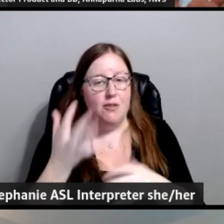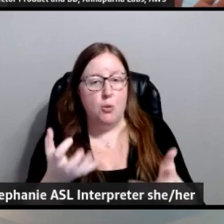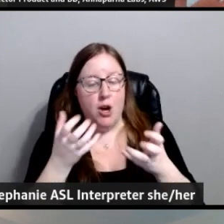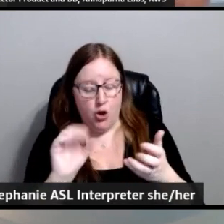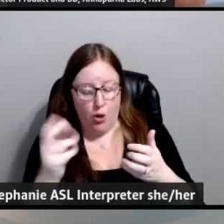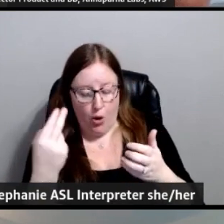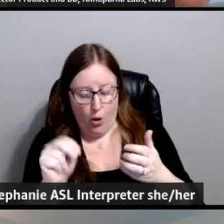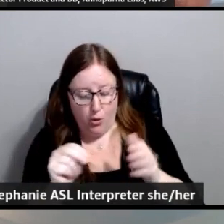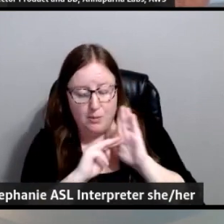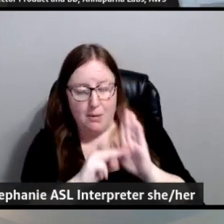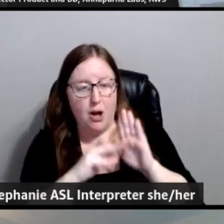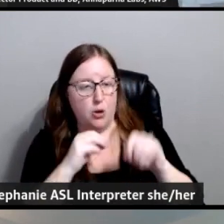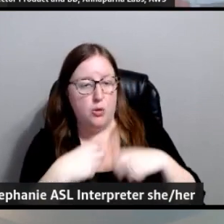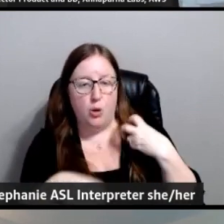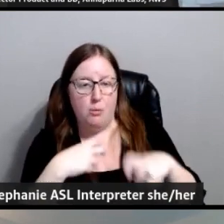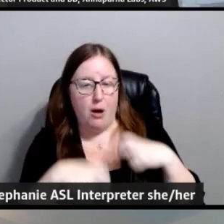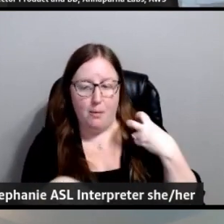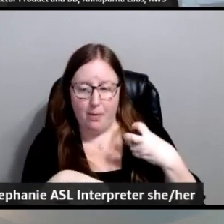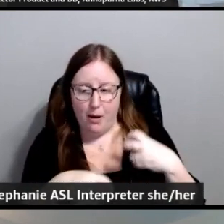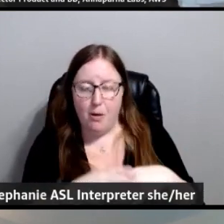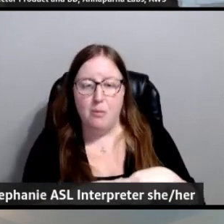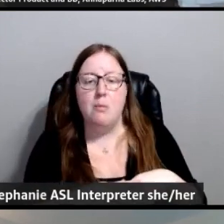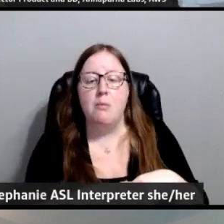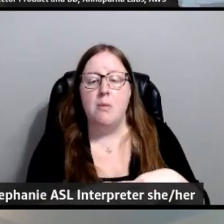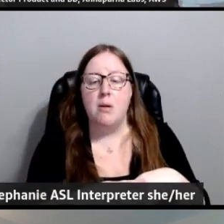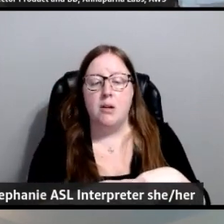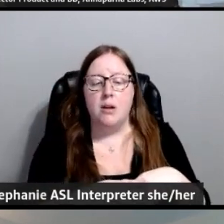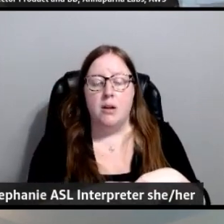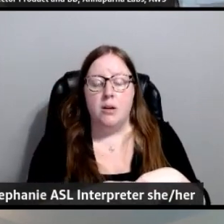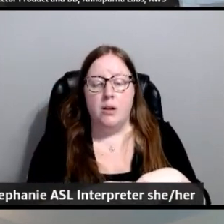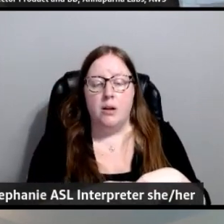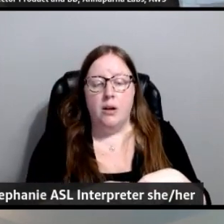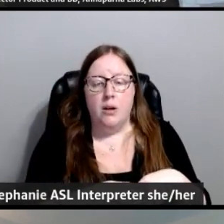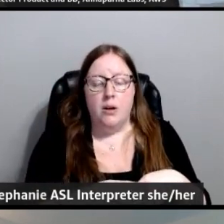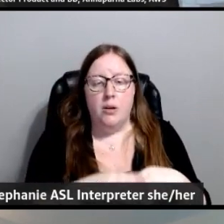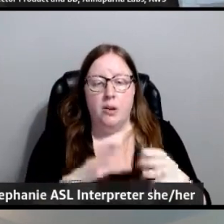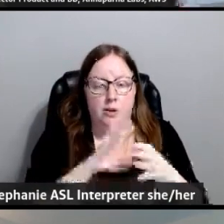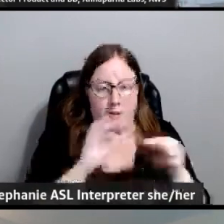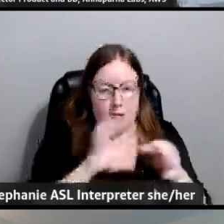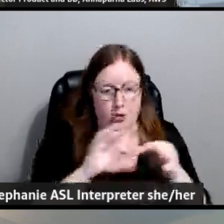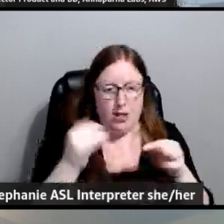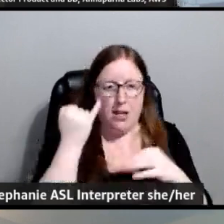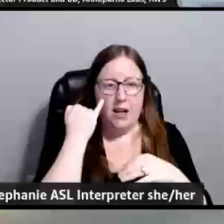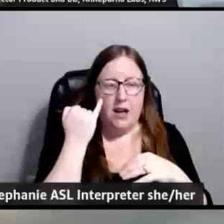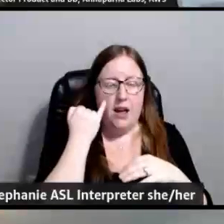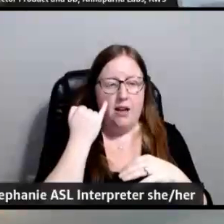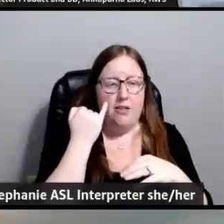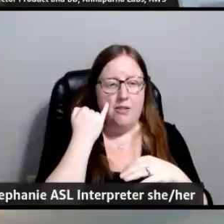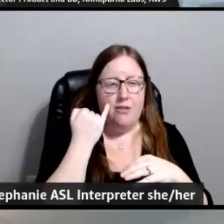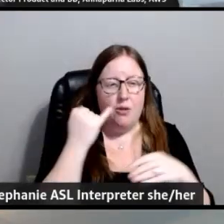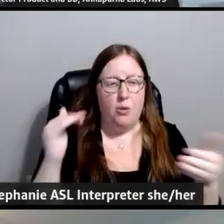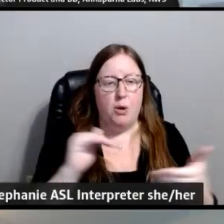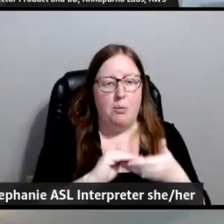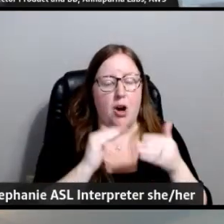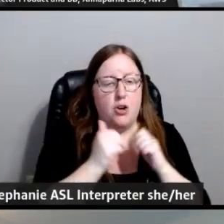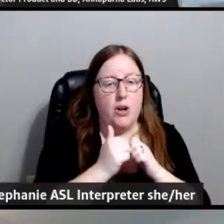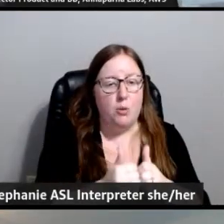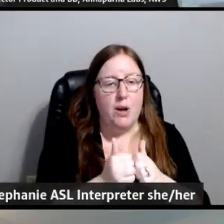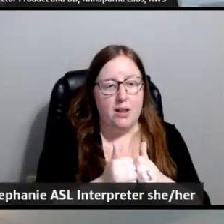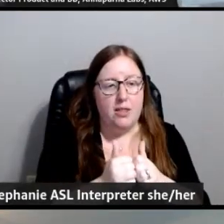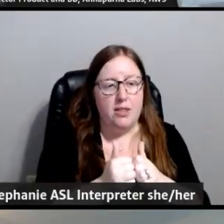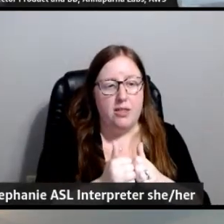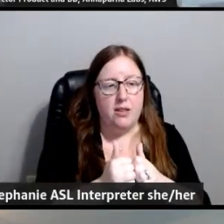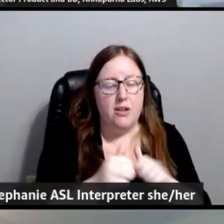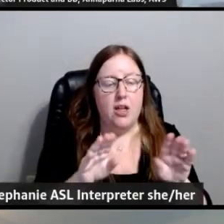no problem. The previous slide I didn't mention it. We are partnering up with the open